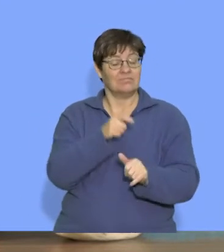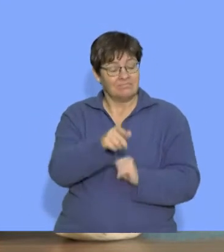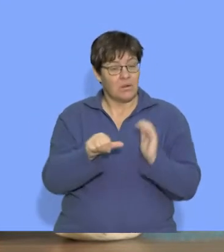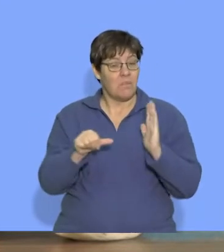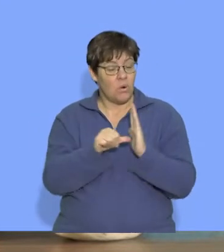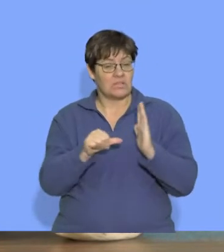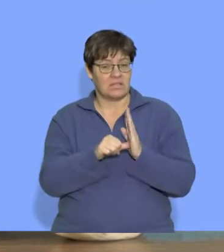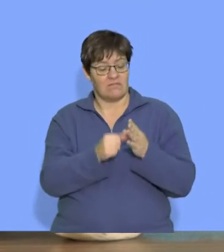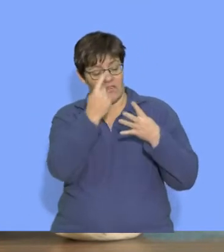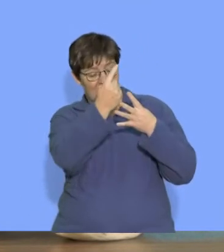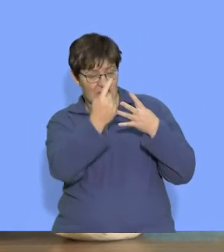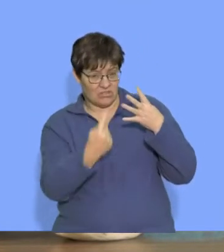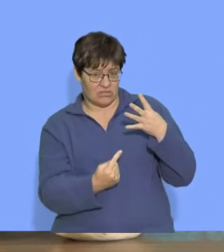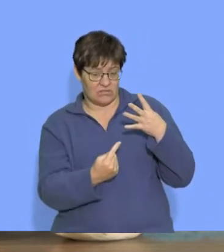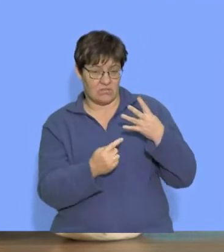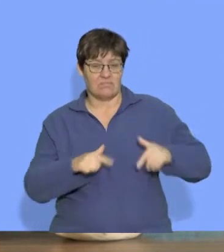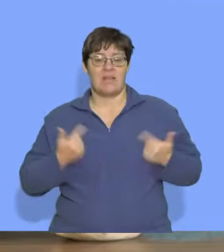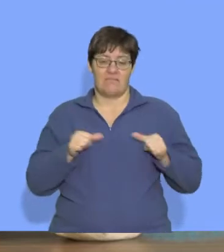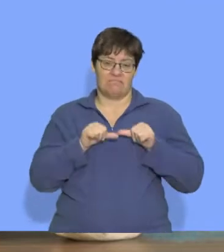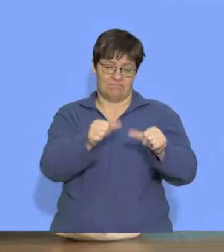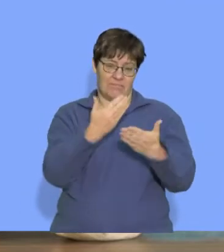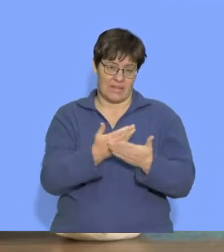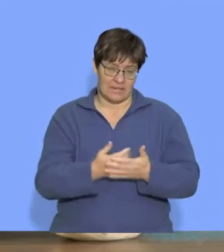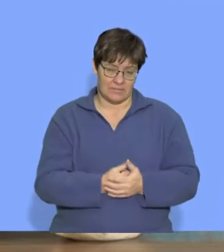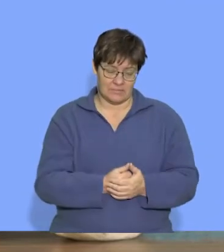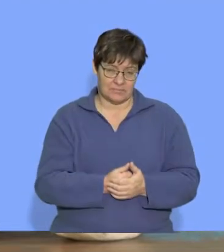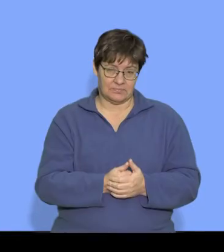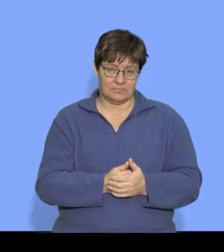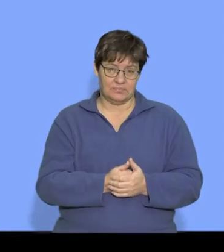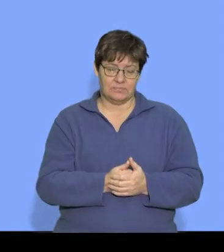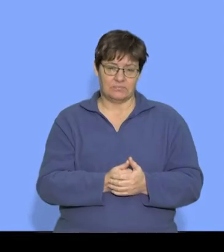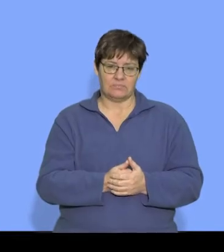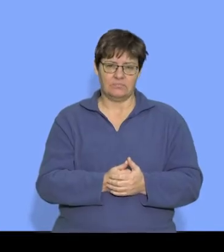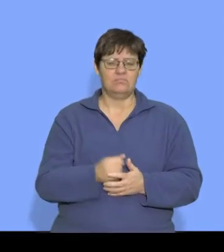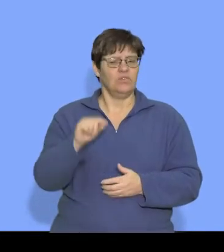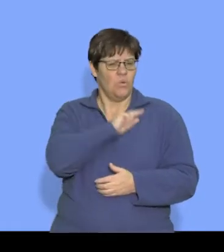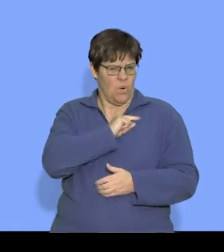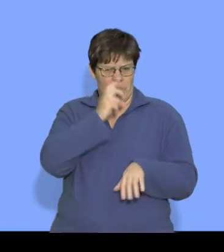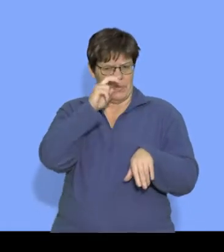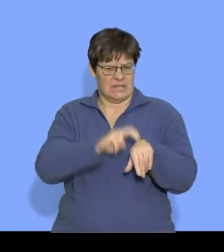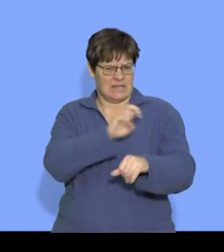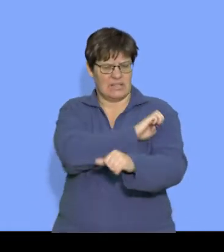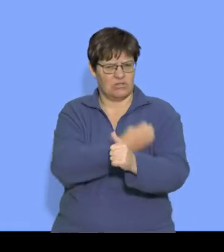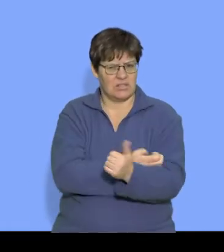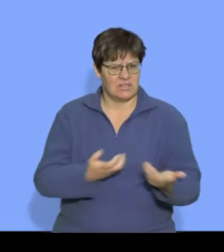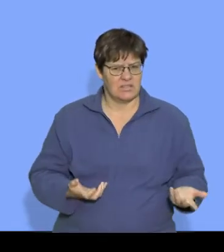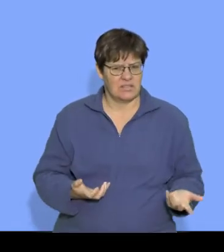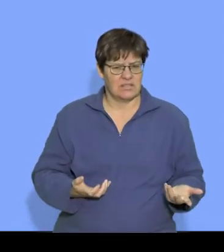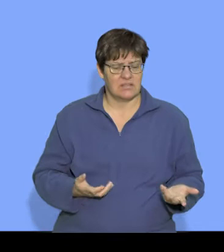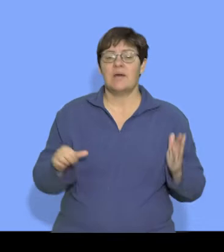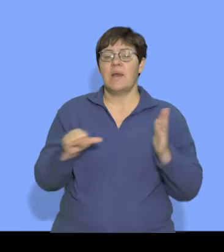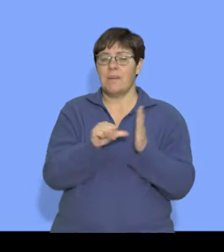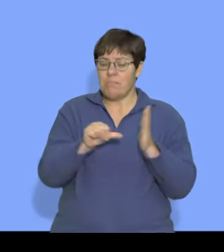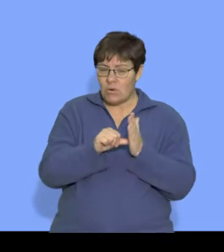that's essential to every organism being able to survive. So why is energy needed? It's needed to carry